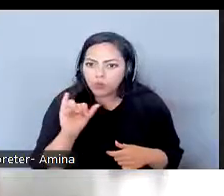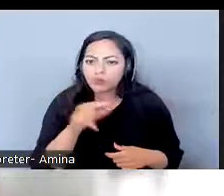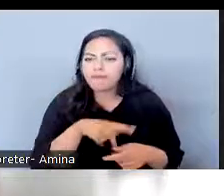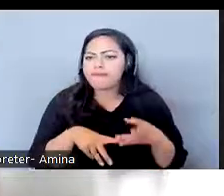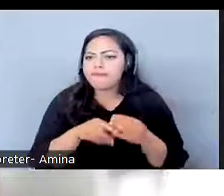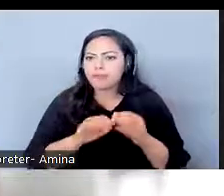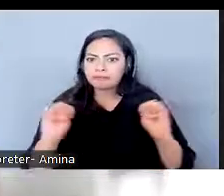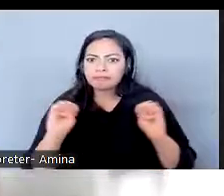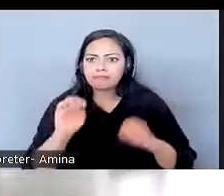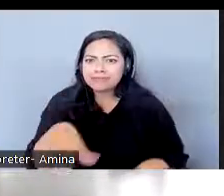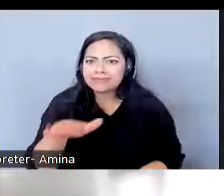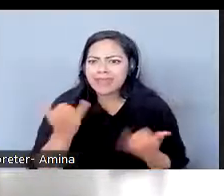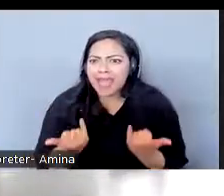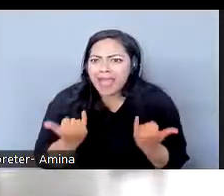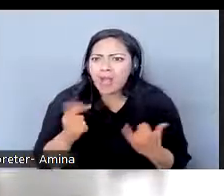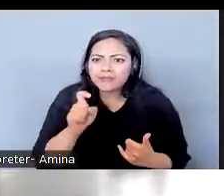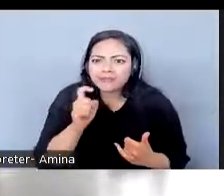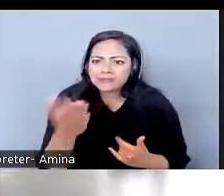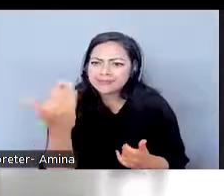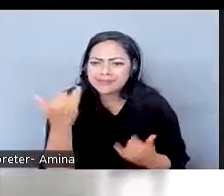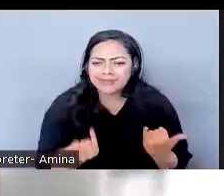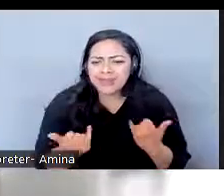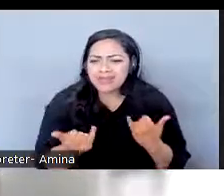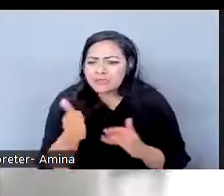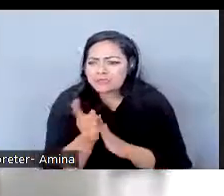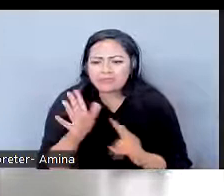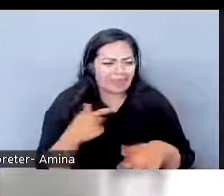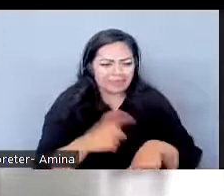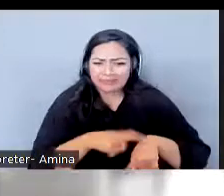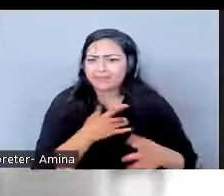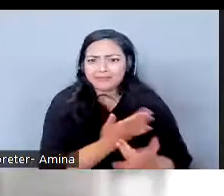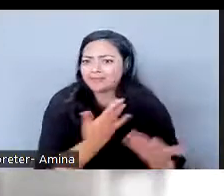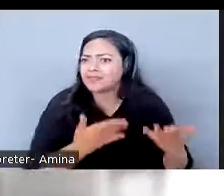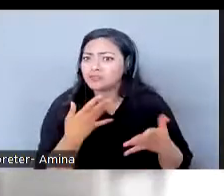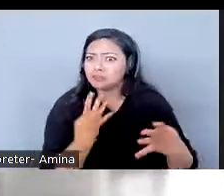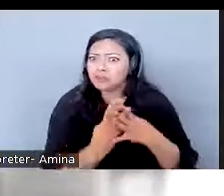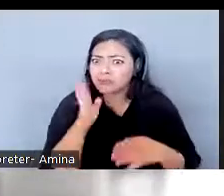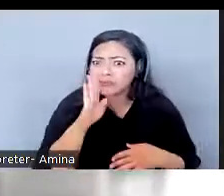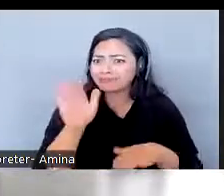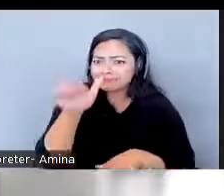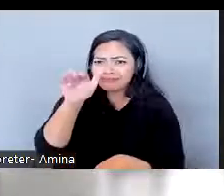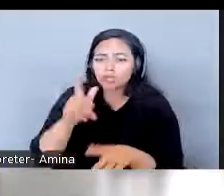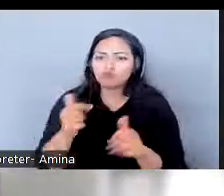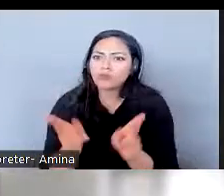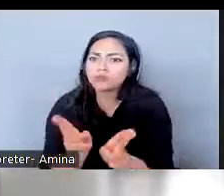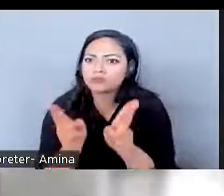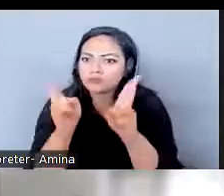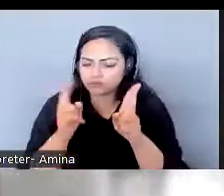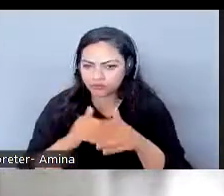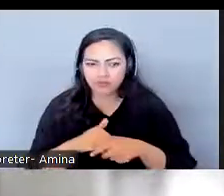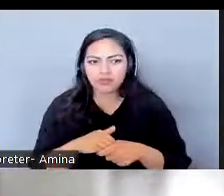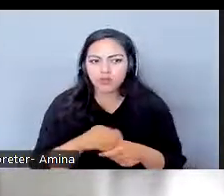minutes. And these scams try to rush you. Like, I'm going to